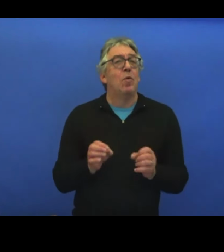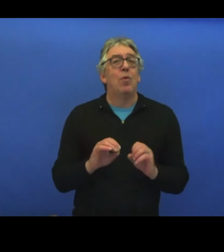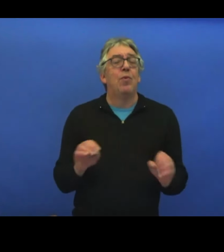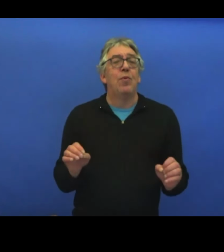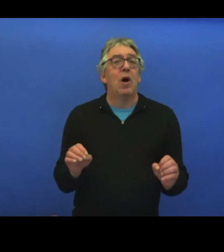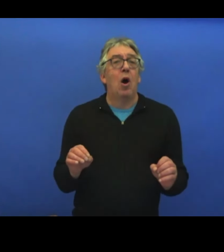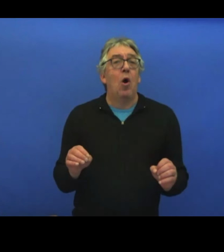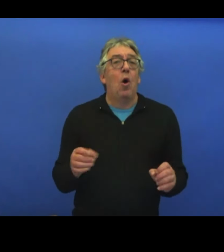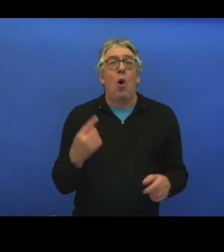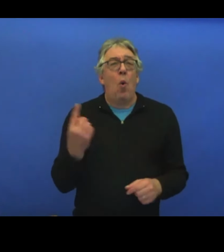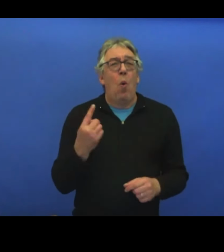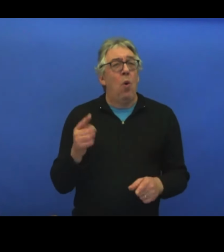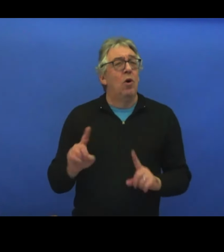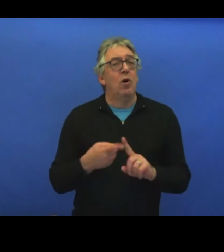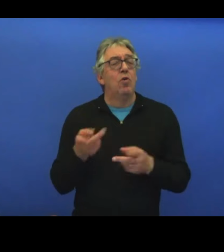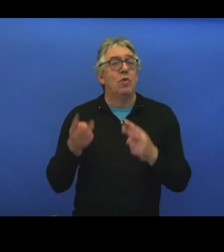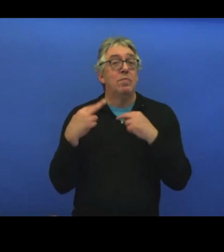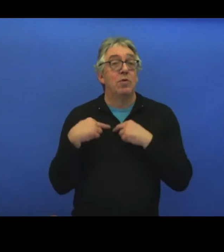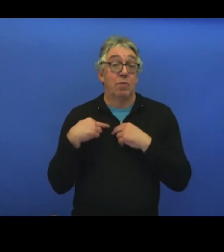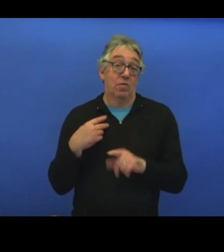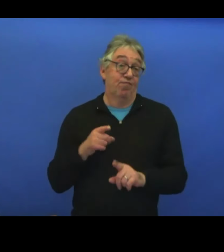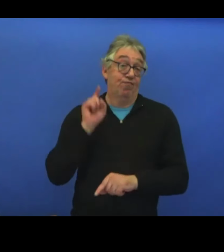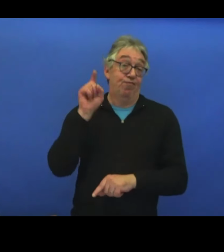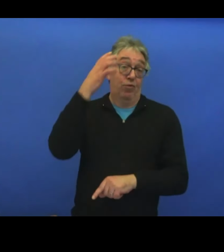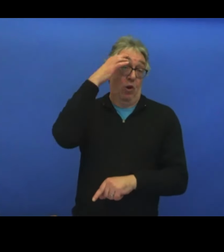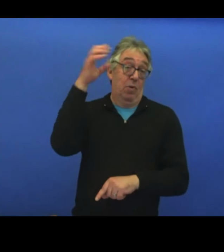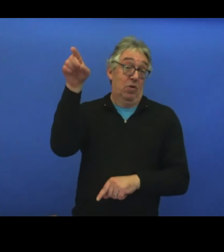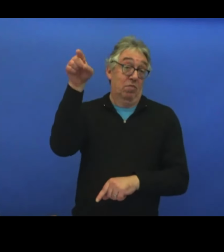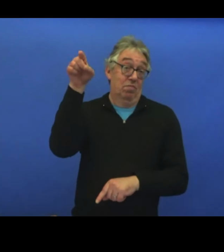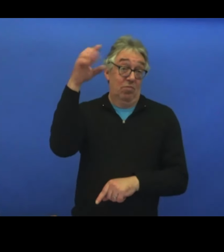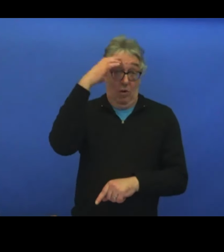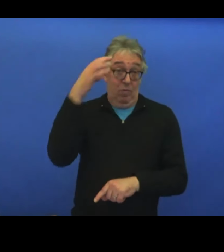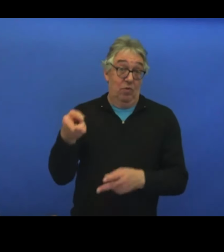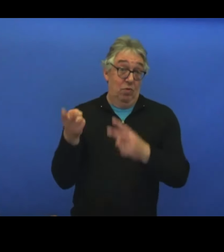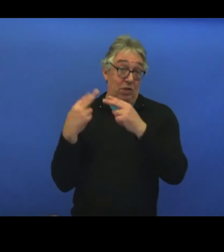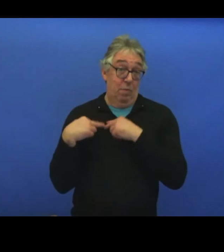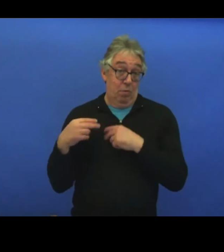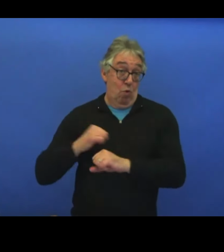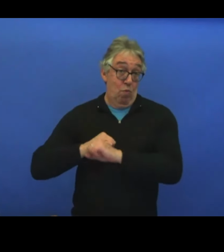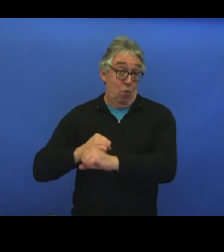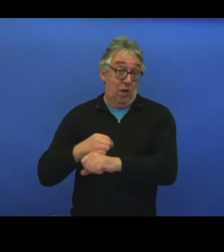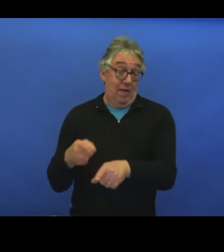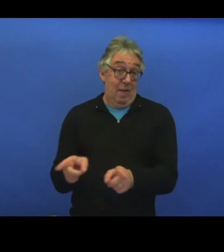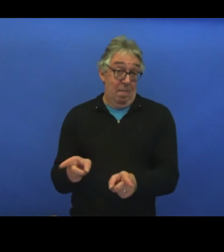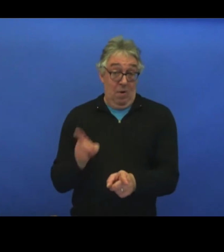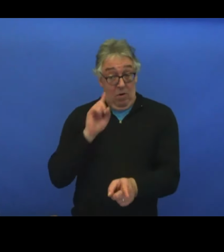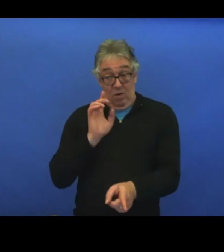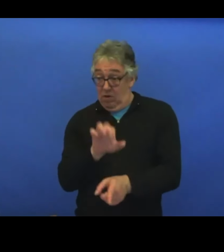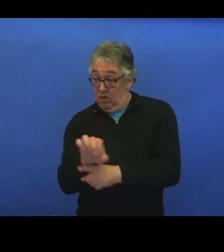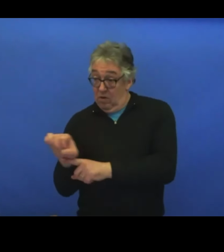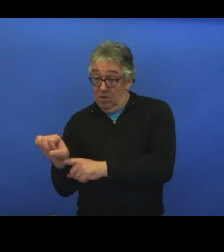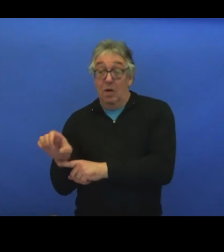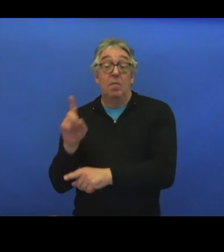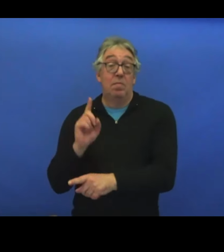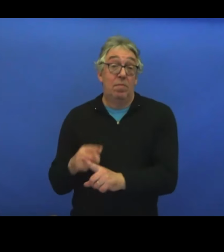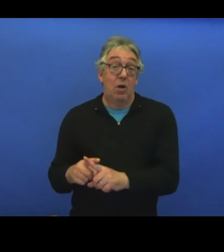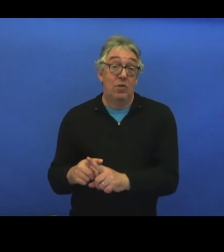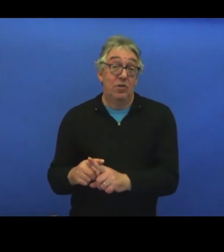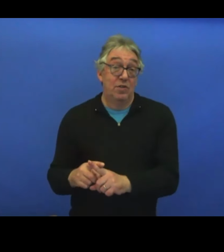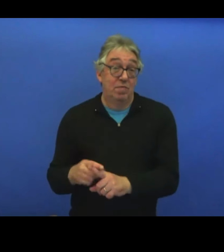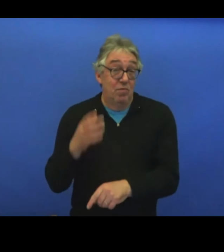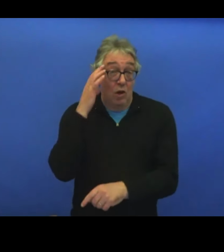So states are responsible for the protection of stateless people, also to identify them. And the role of states is simply